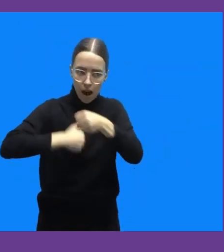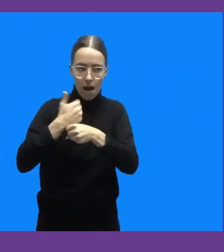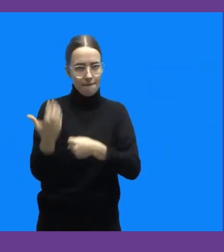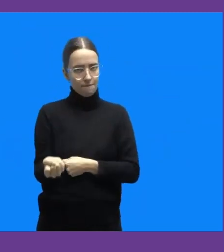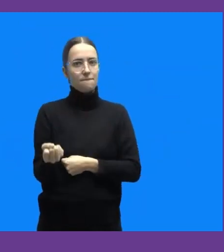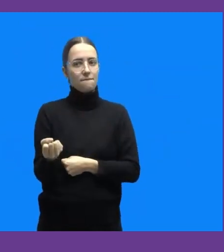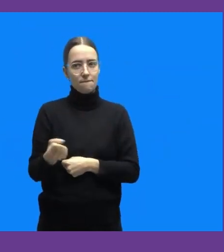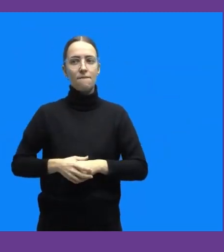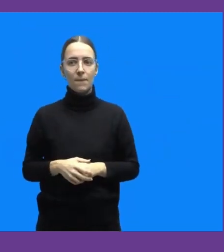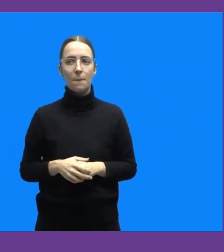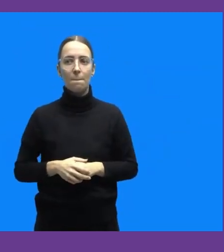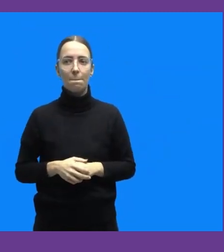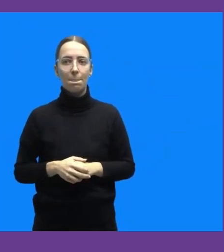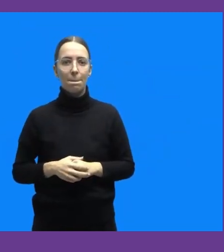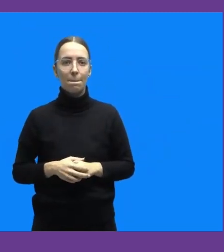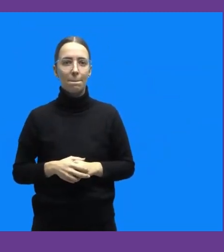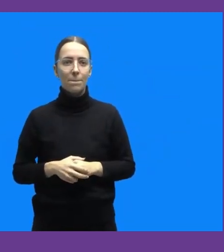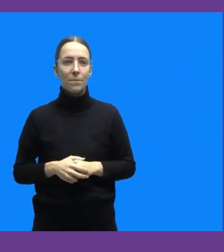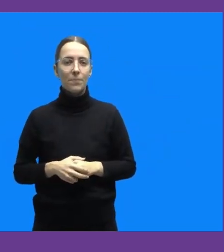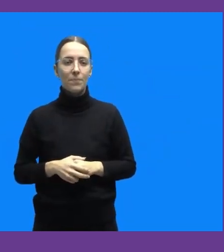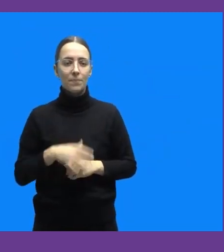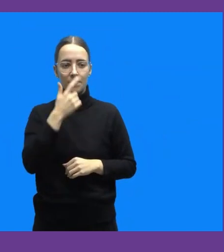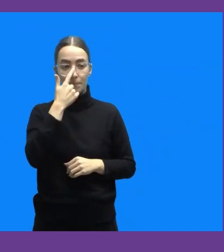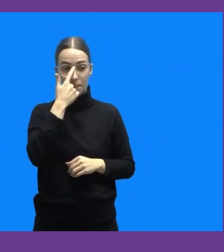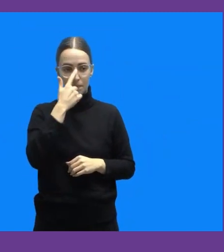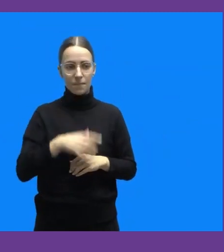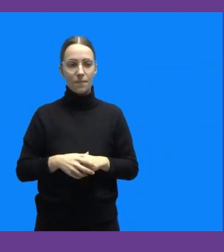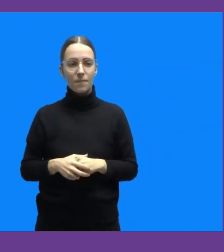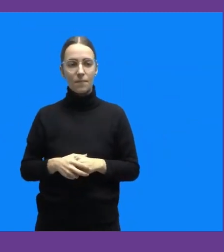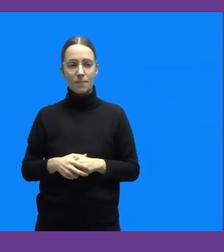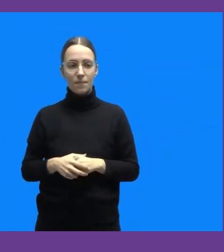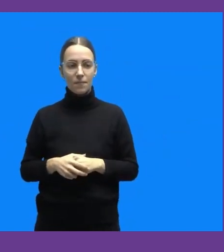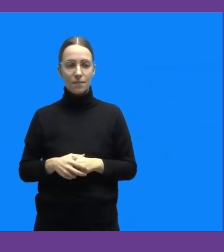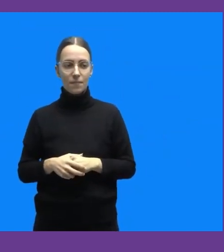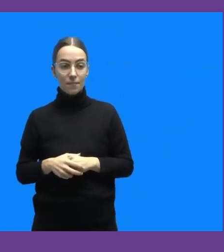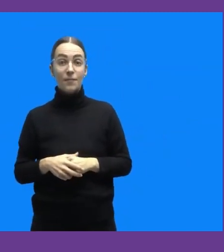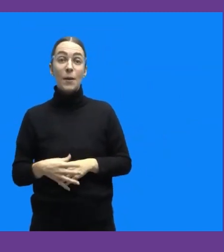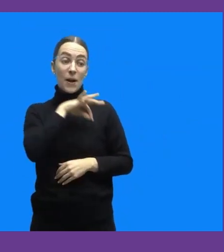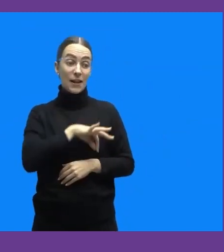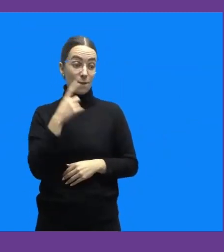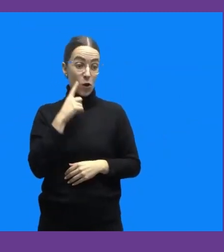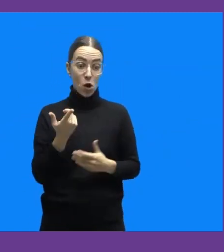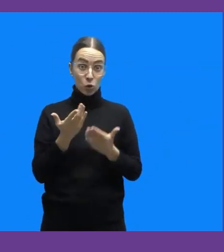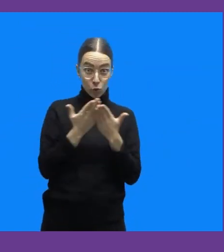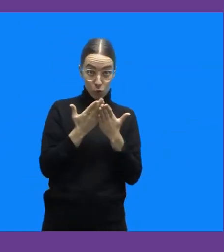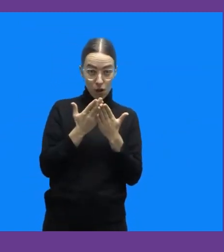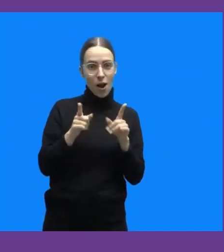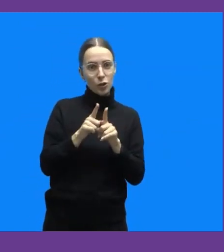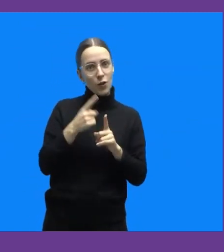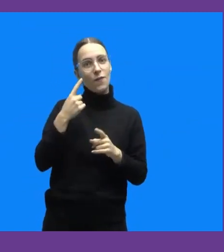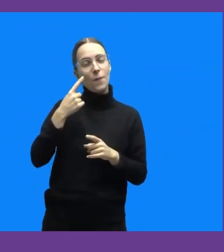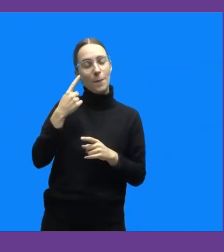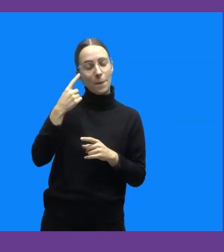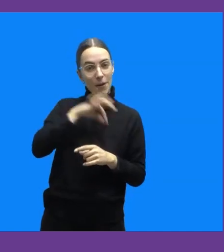then also benefits the company further. I think the relationship and the collaboration between ourselves and the government and private companies, I